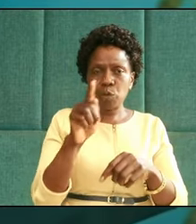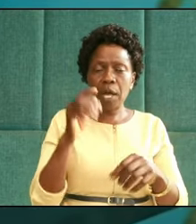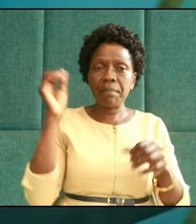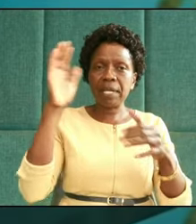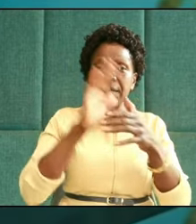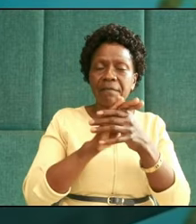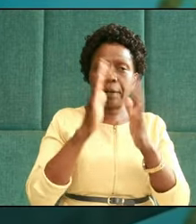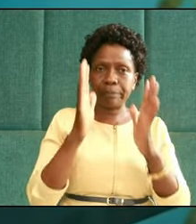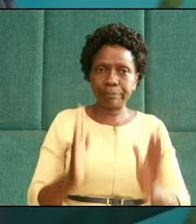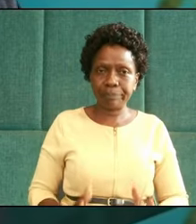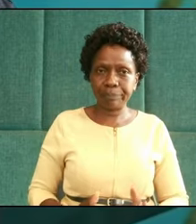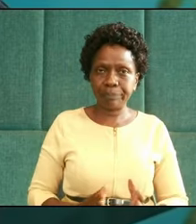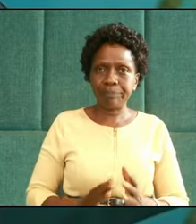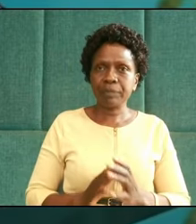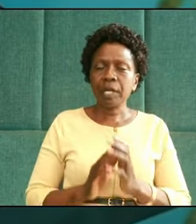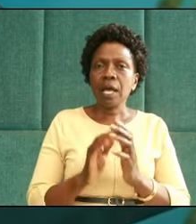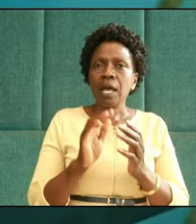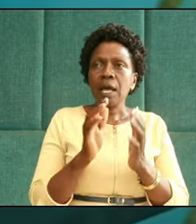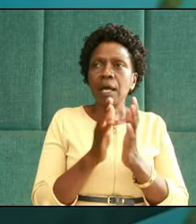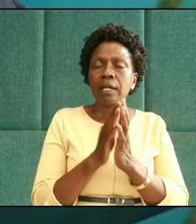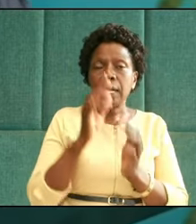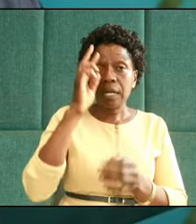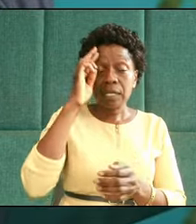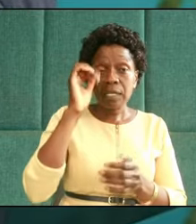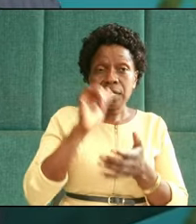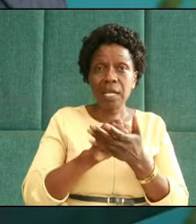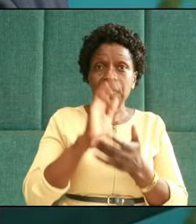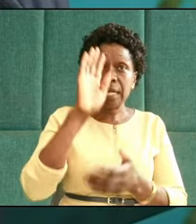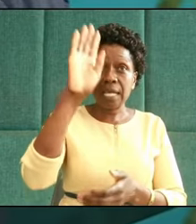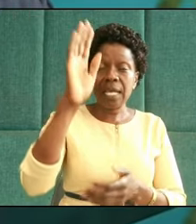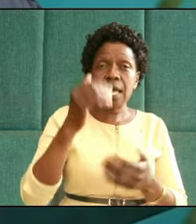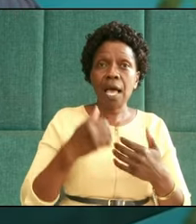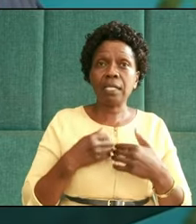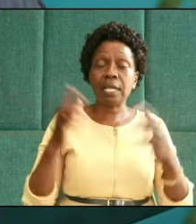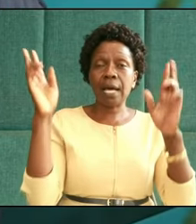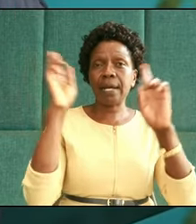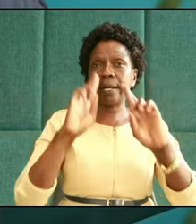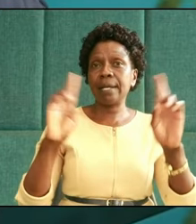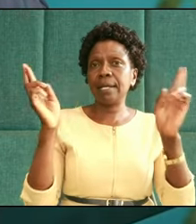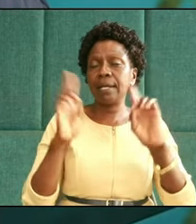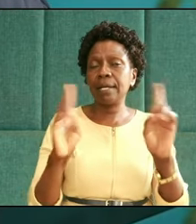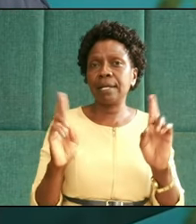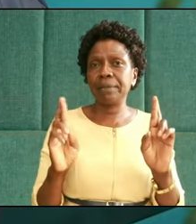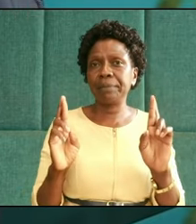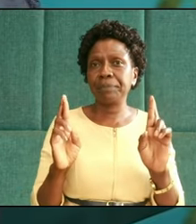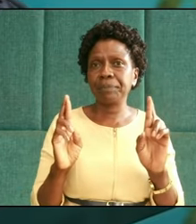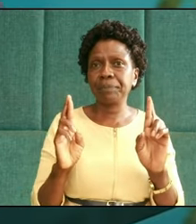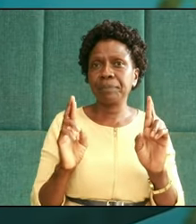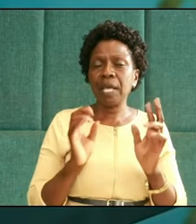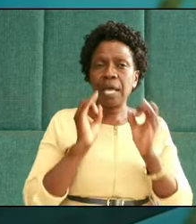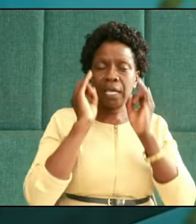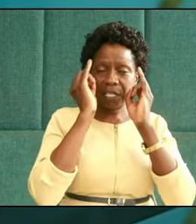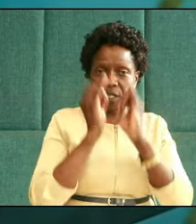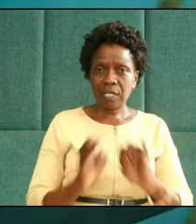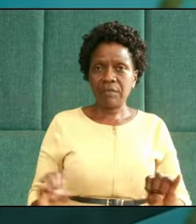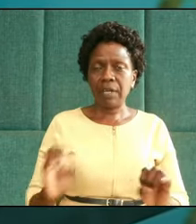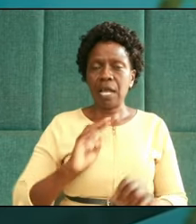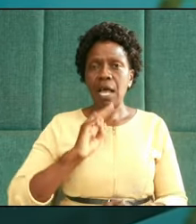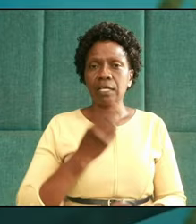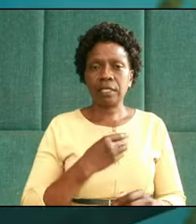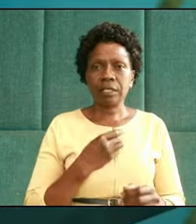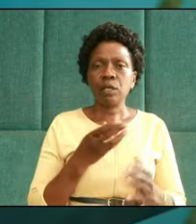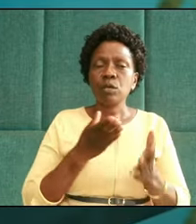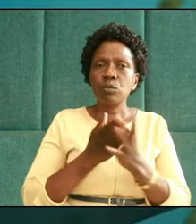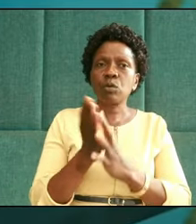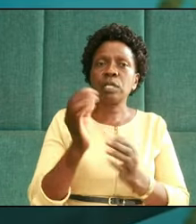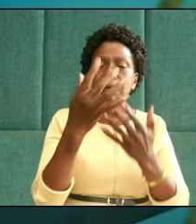believer. A realization that he has already justified us